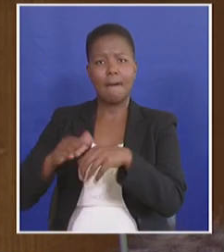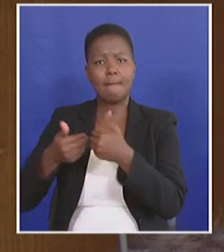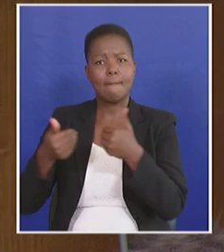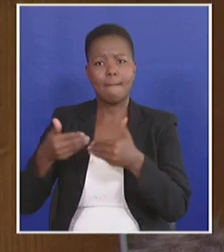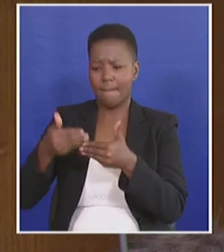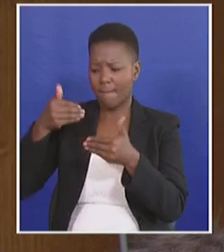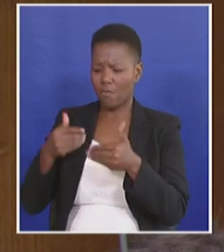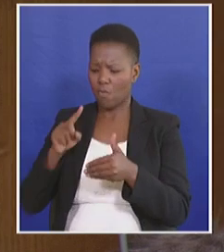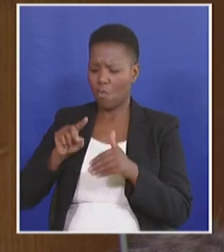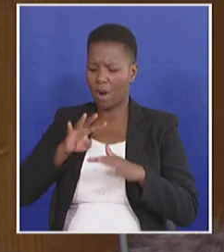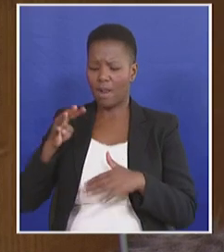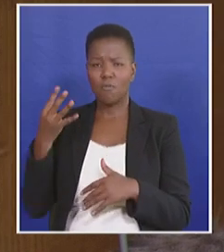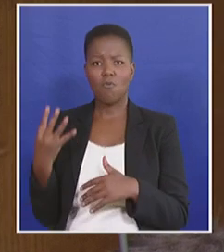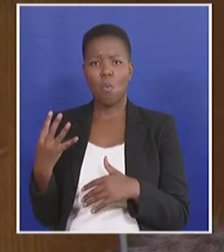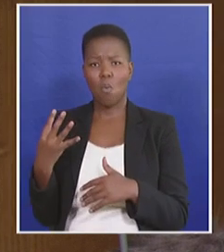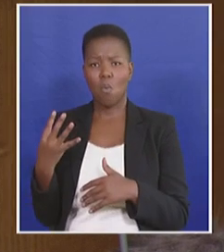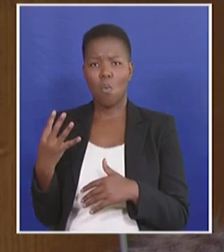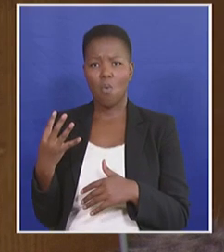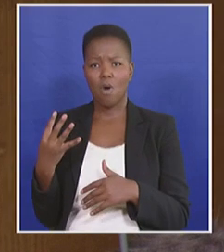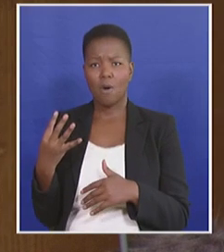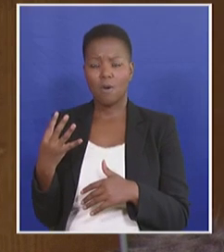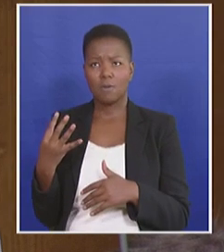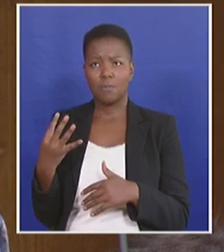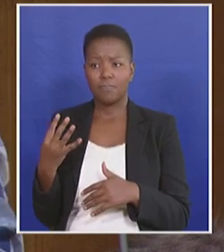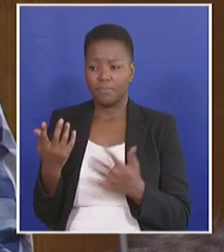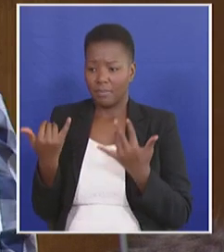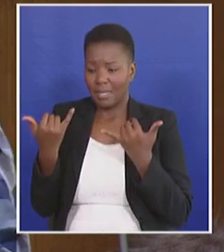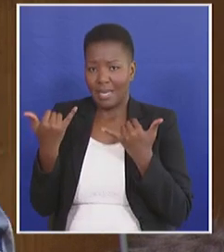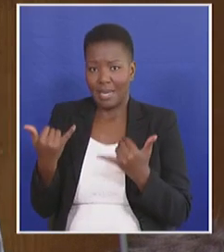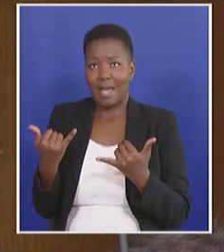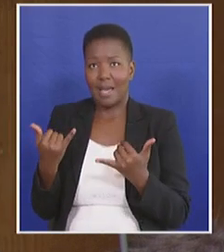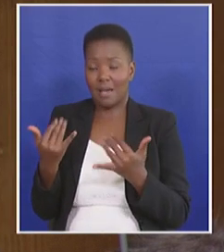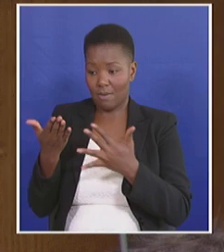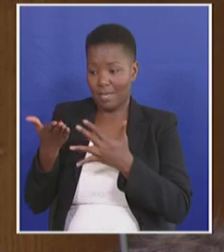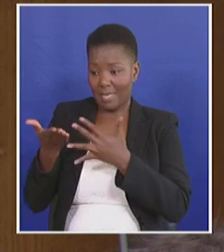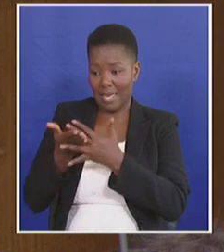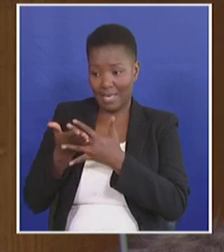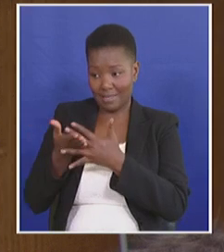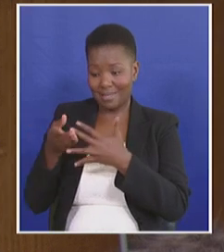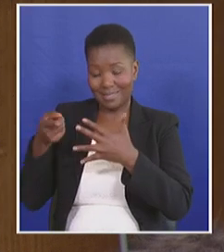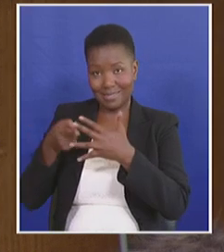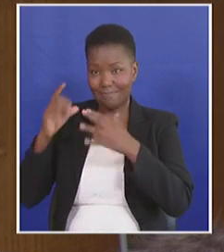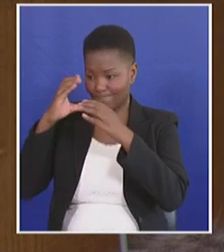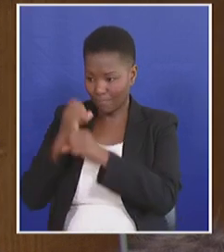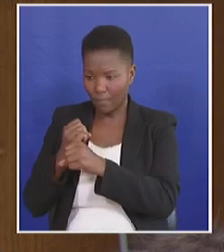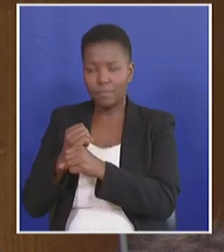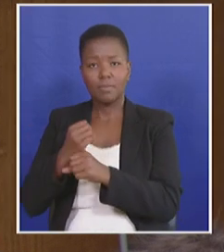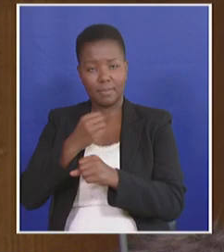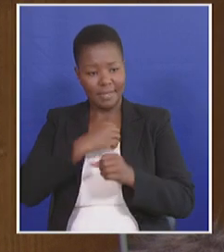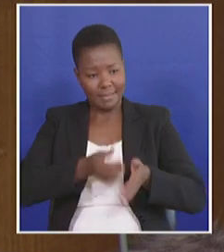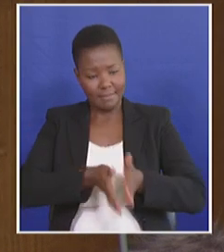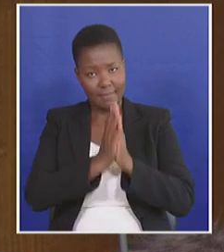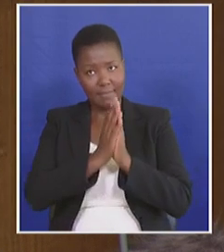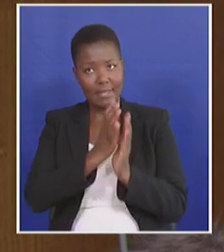pre-1994. And in dealing with the case, the minister was given an opportunity to release